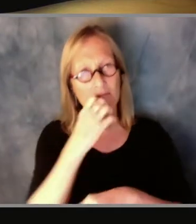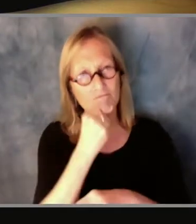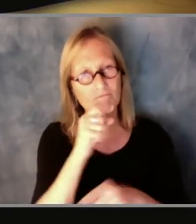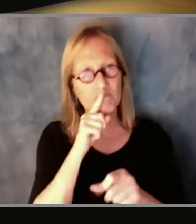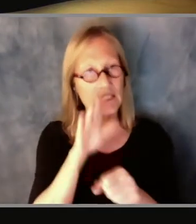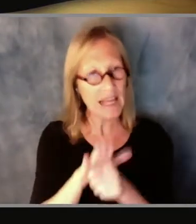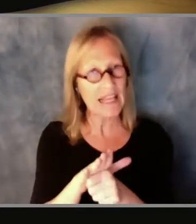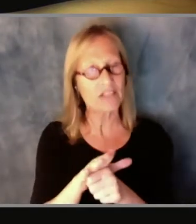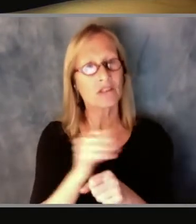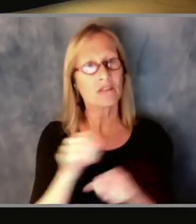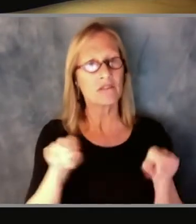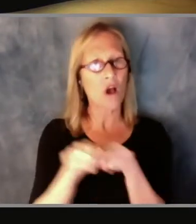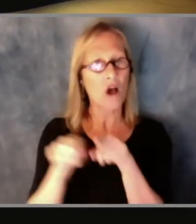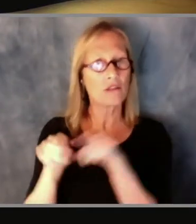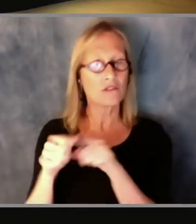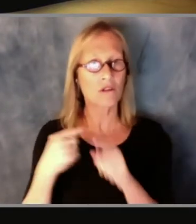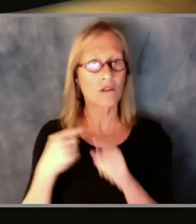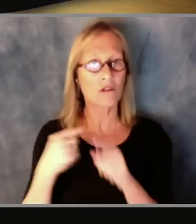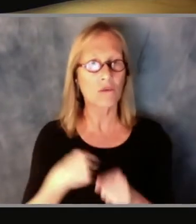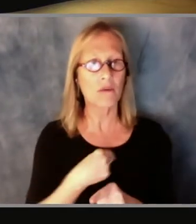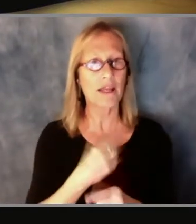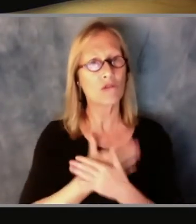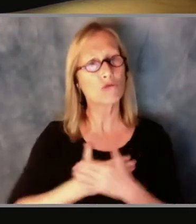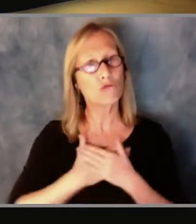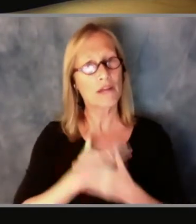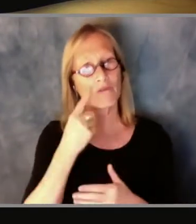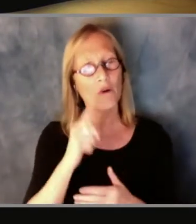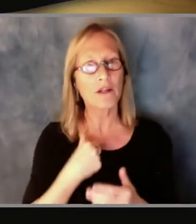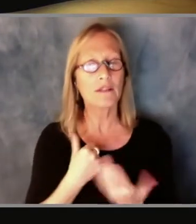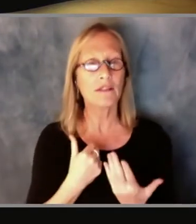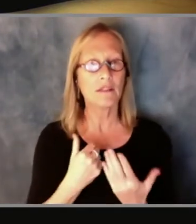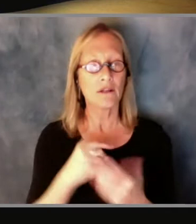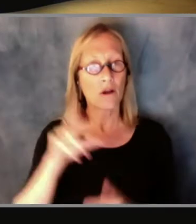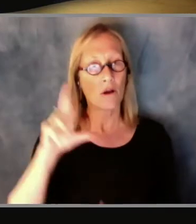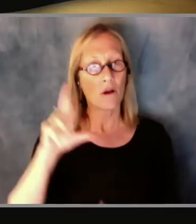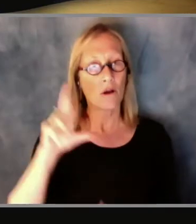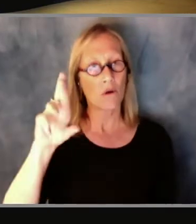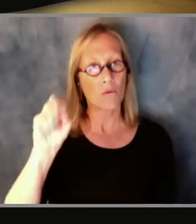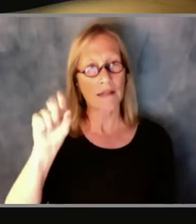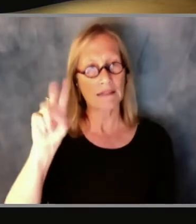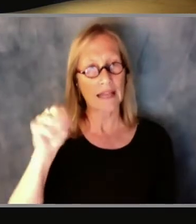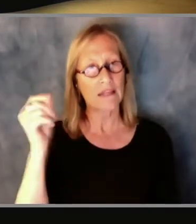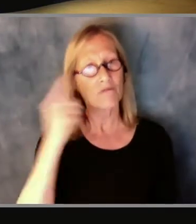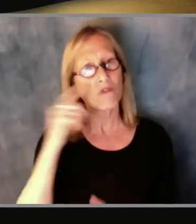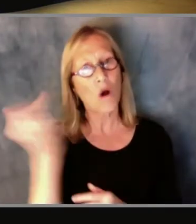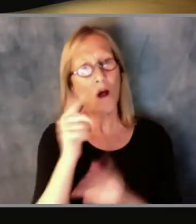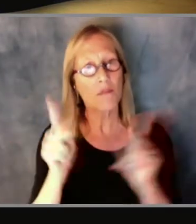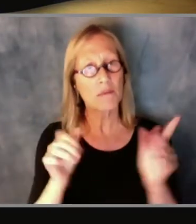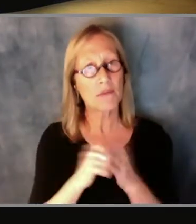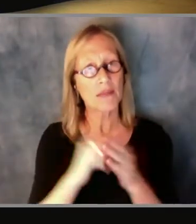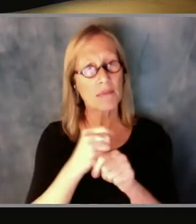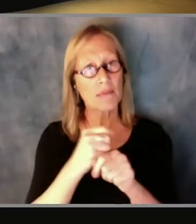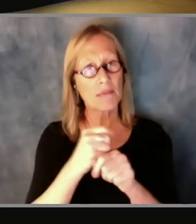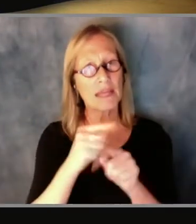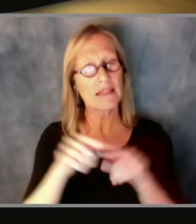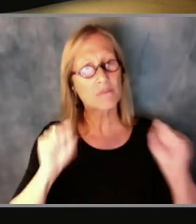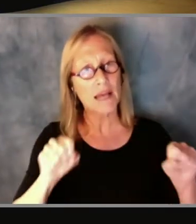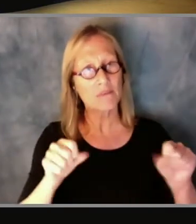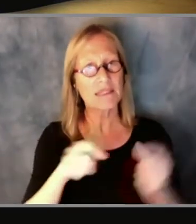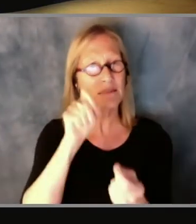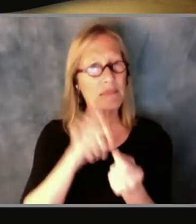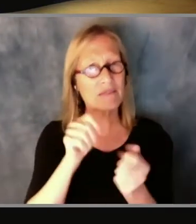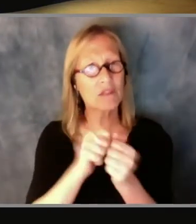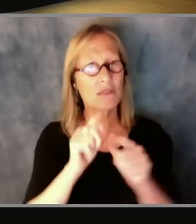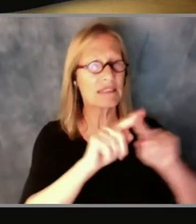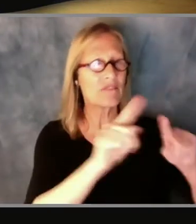for Roxanne and all of those that have made this possible, especially for our different organizations and agencies that